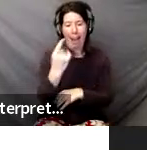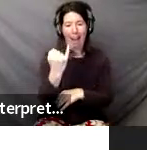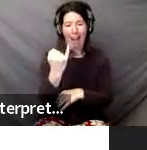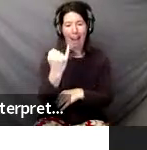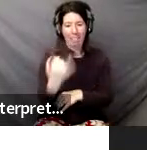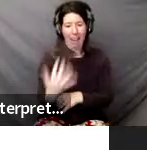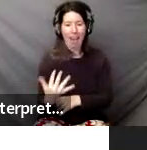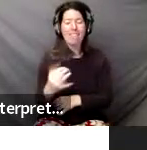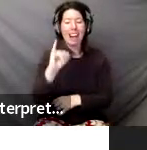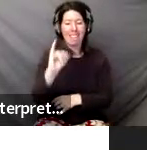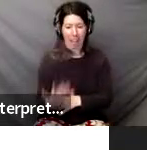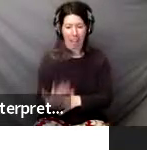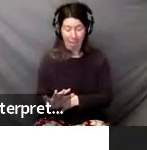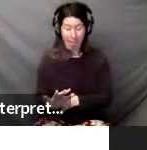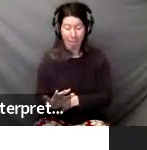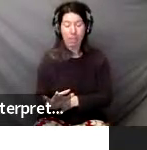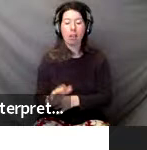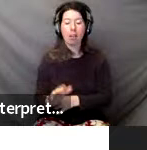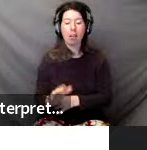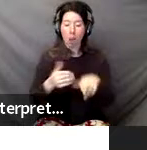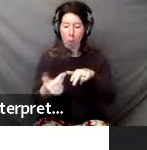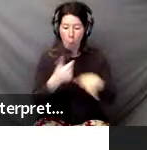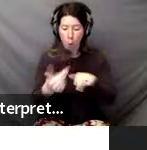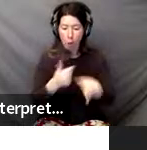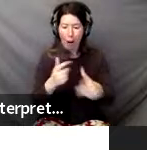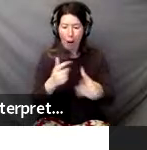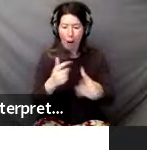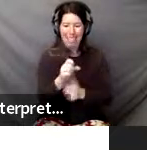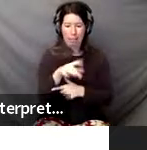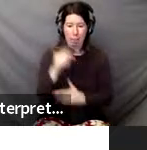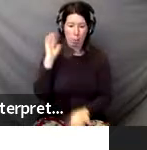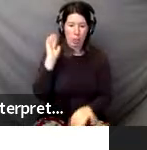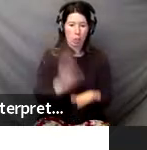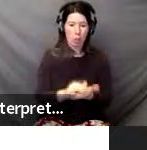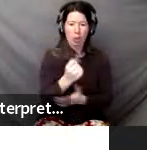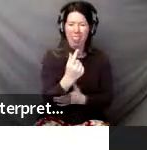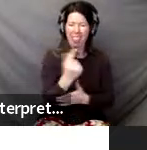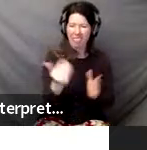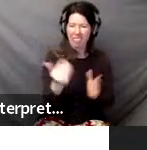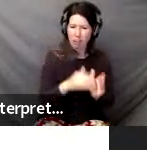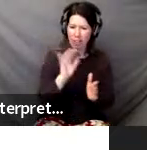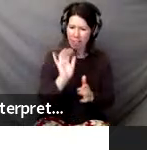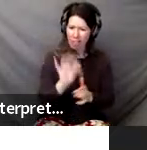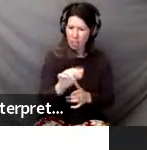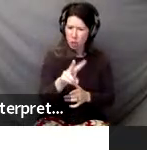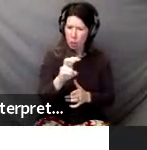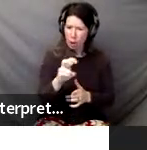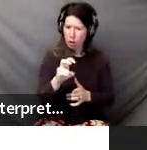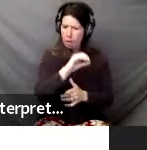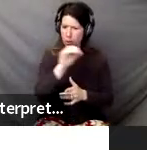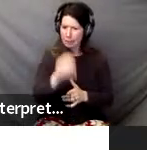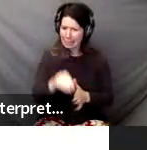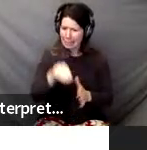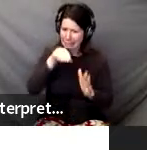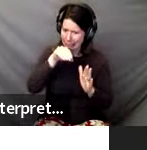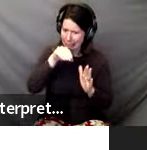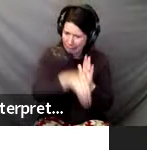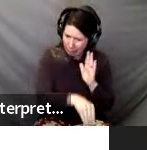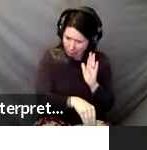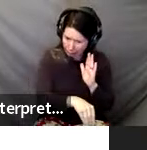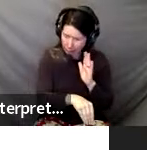December, that was reduced to 11,000. That's a 200% decline. Supposedly, both of